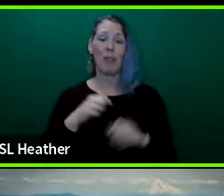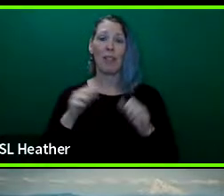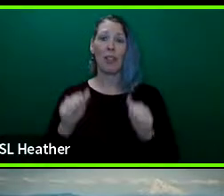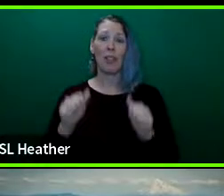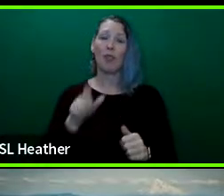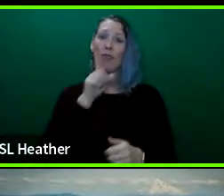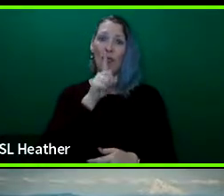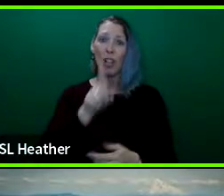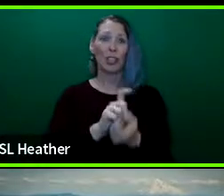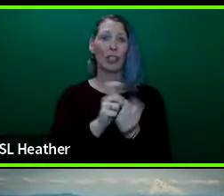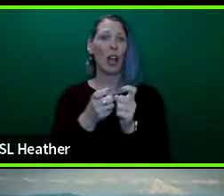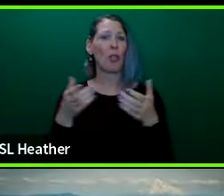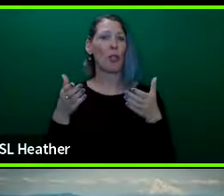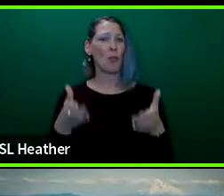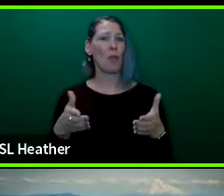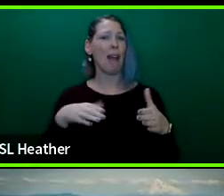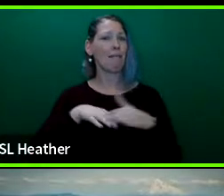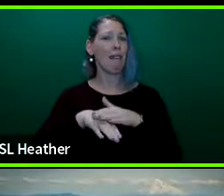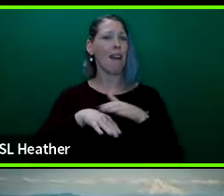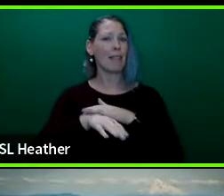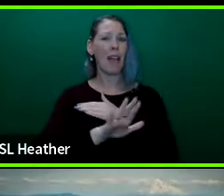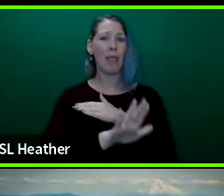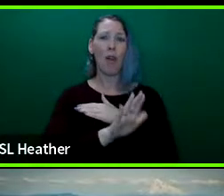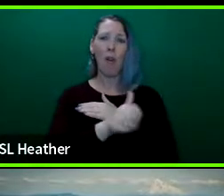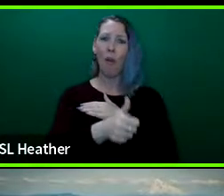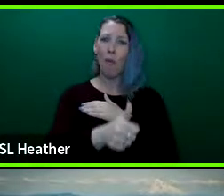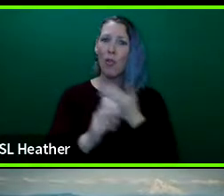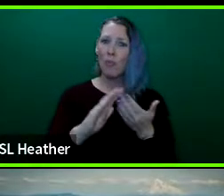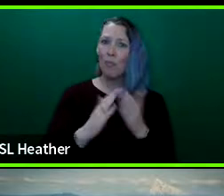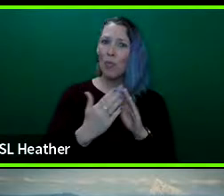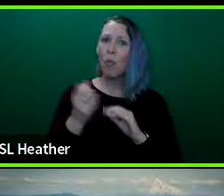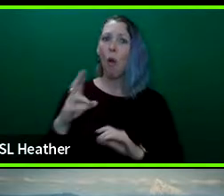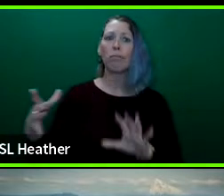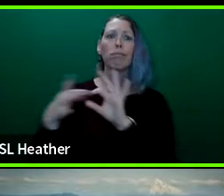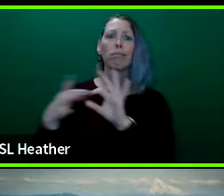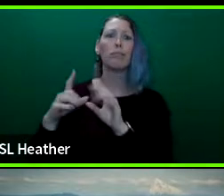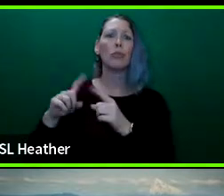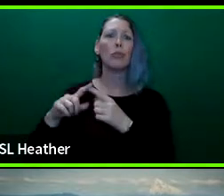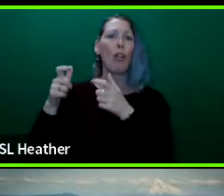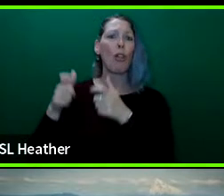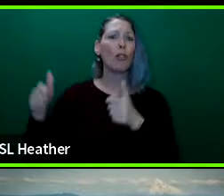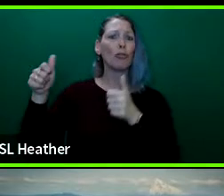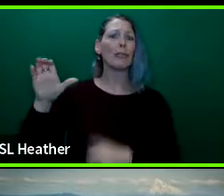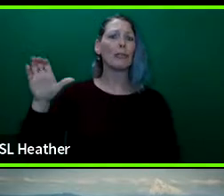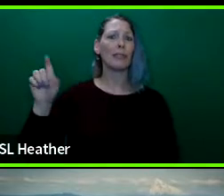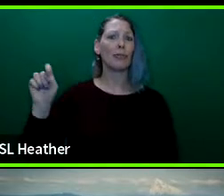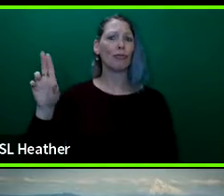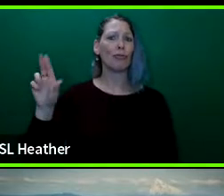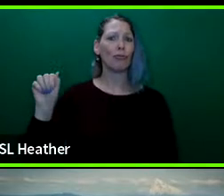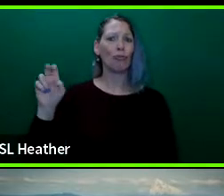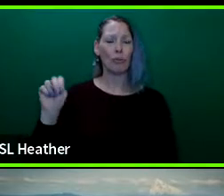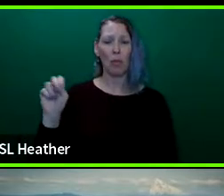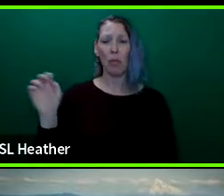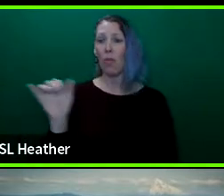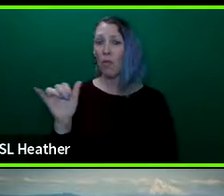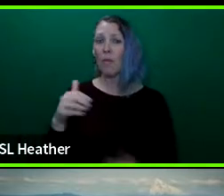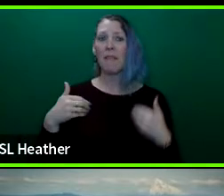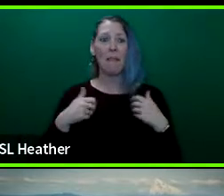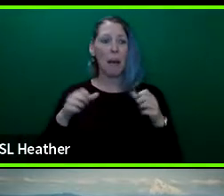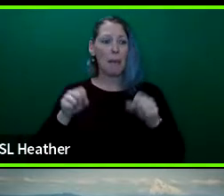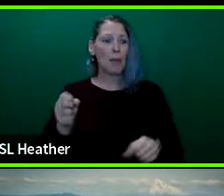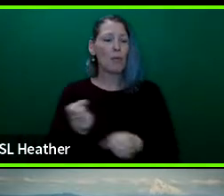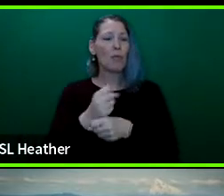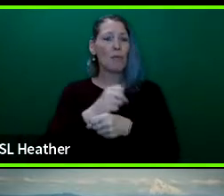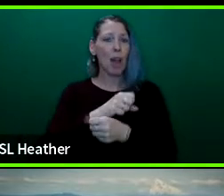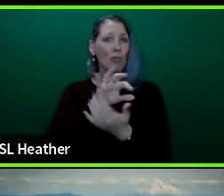for our customers to access their own communities or connect to the larger CTRAN network. And all of this to ensure that our communities have the ability to make